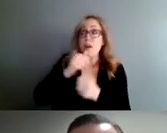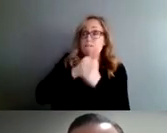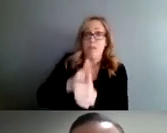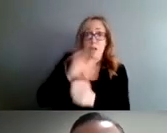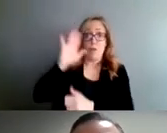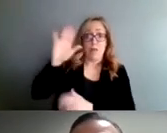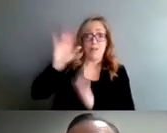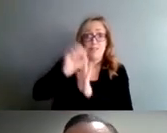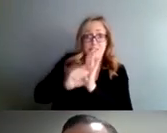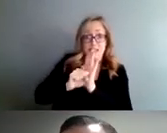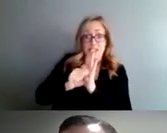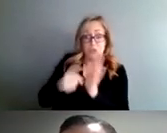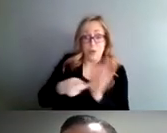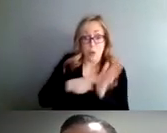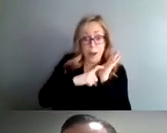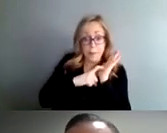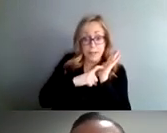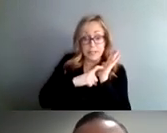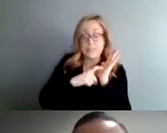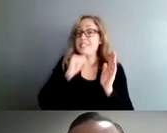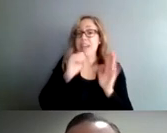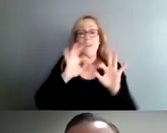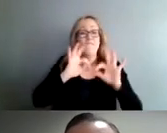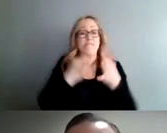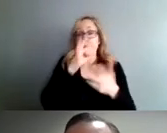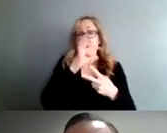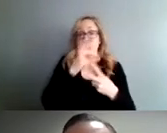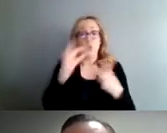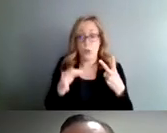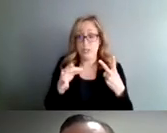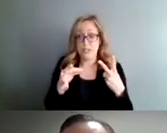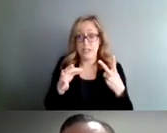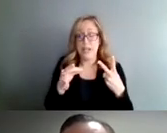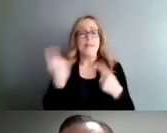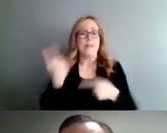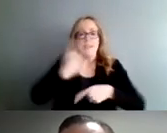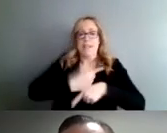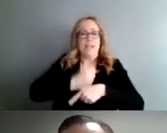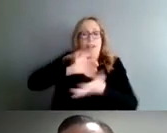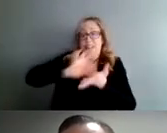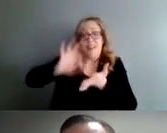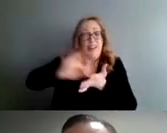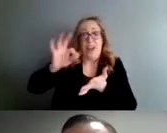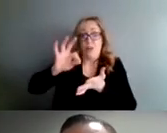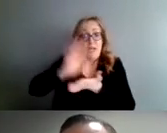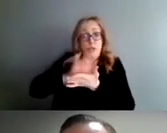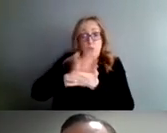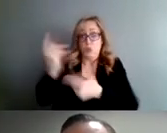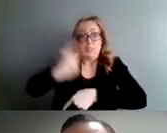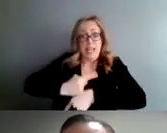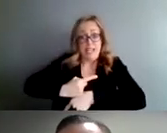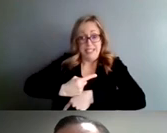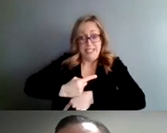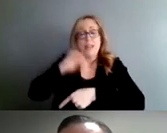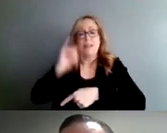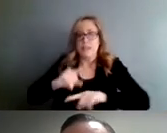requirements and it's not a family choice, then those days won't count as school days for our students. And that's the big